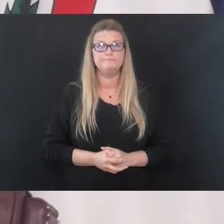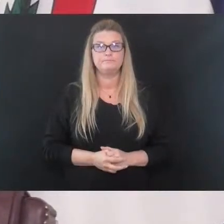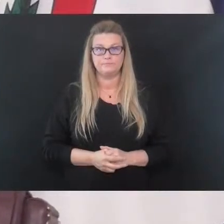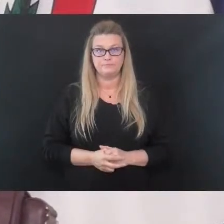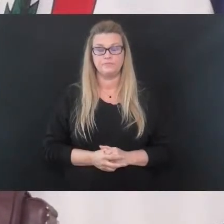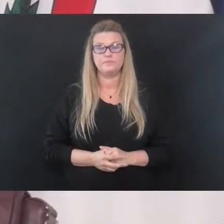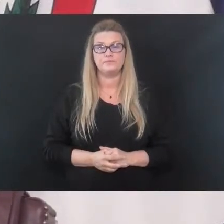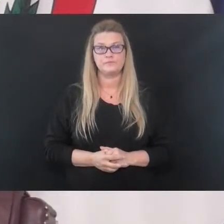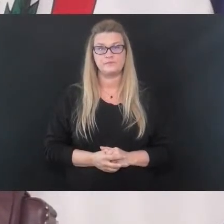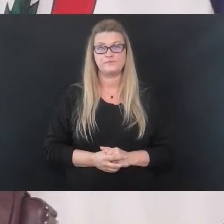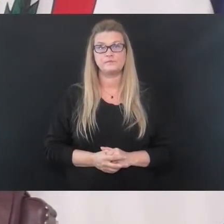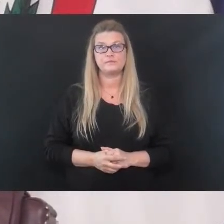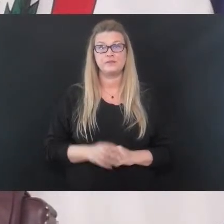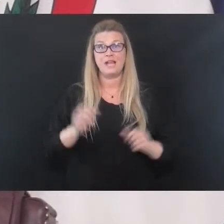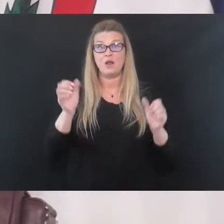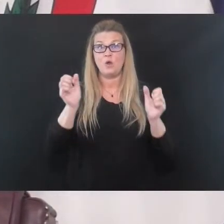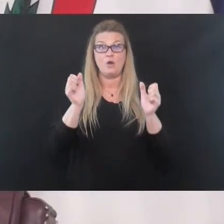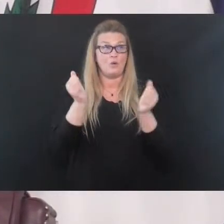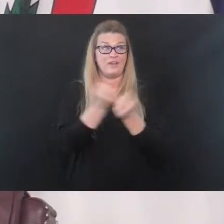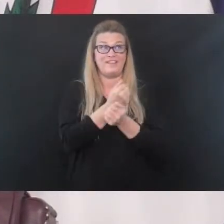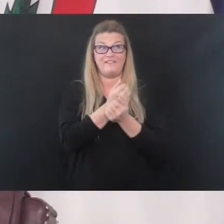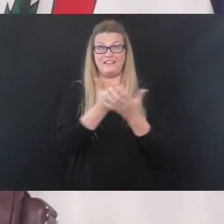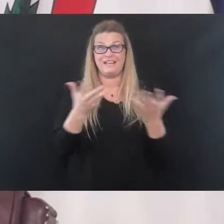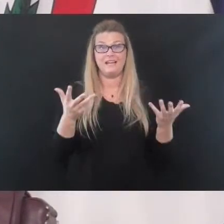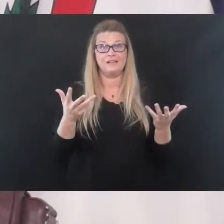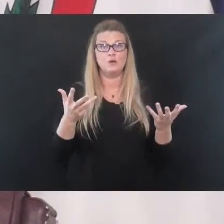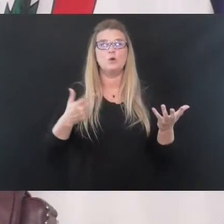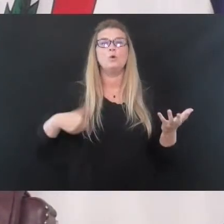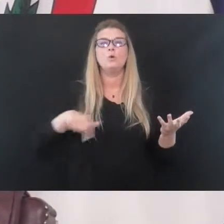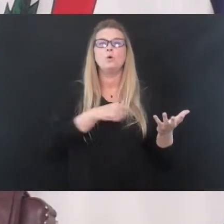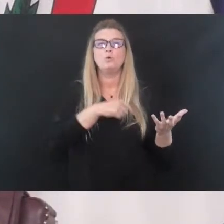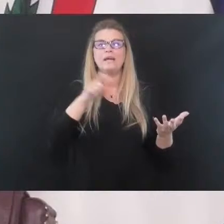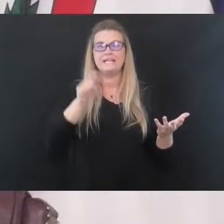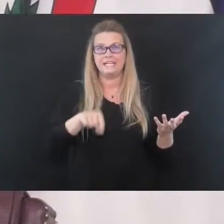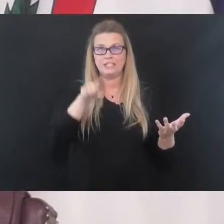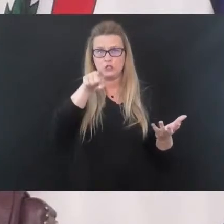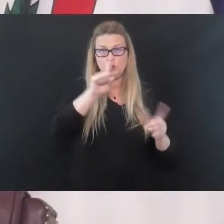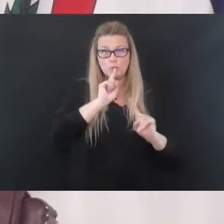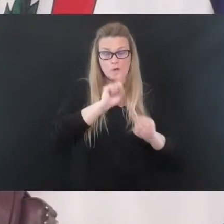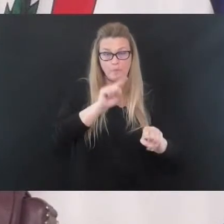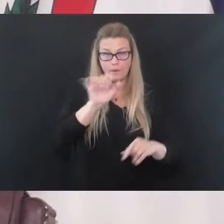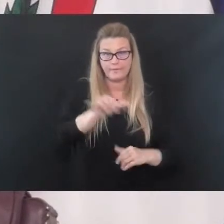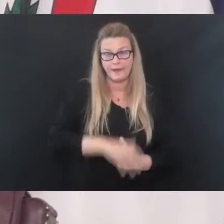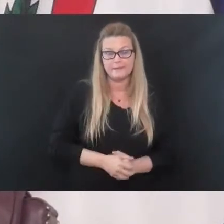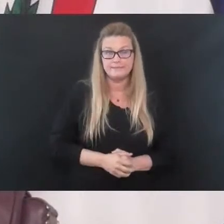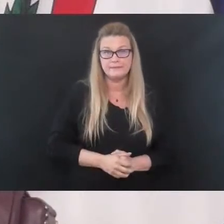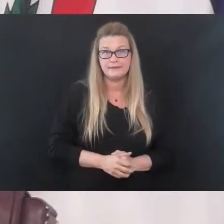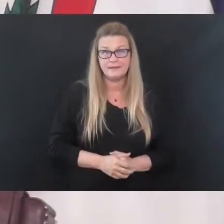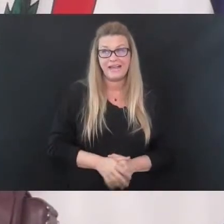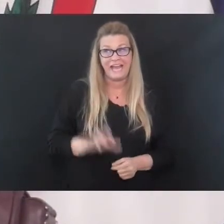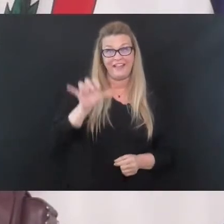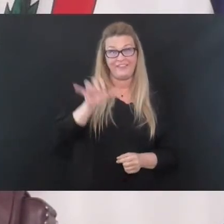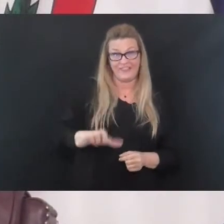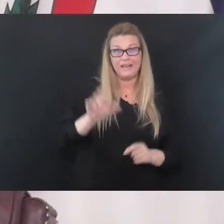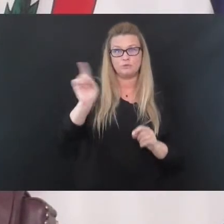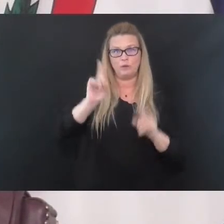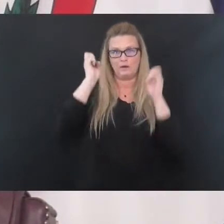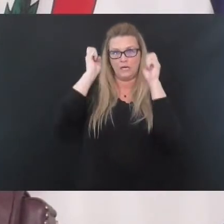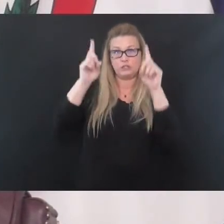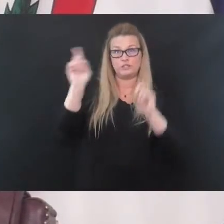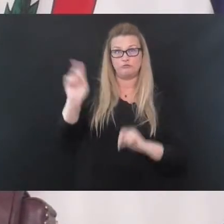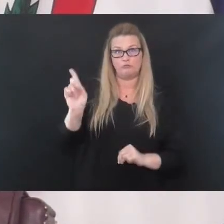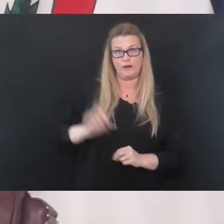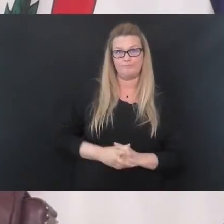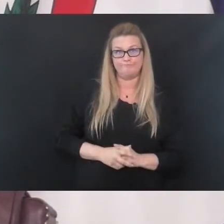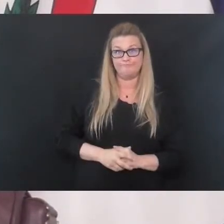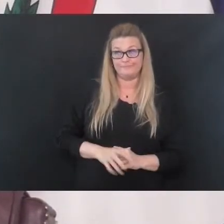You know, so with all that and everything, Kelsey, we need you reporting that, because that's the education. Right